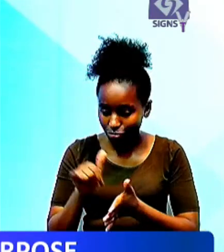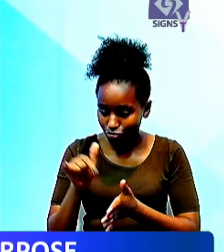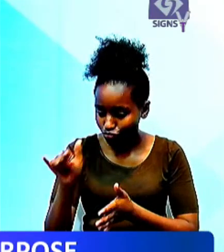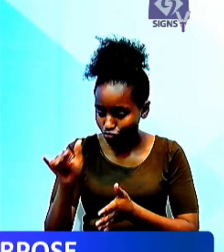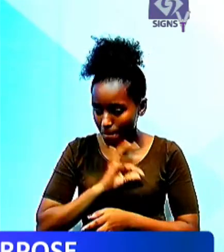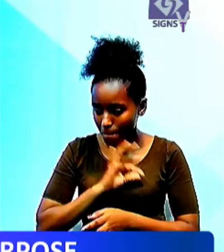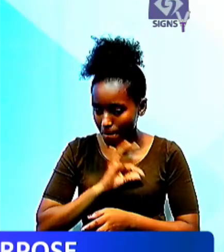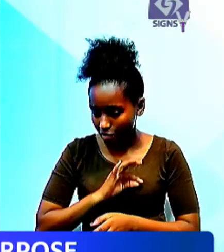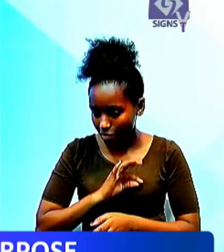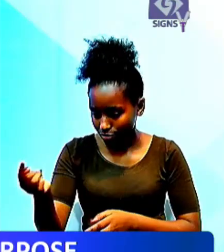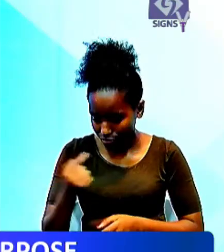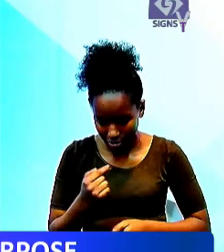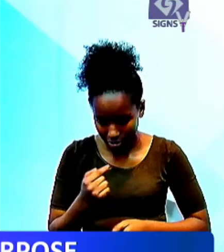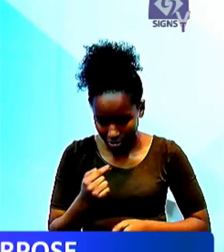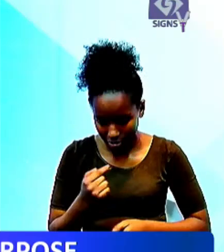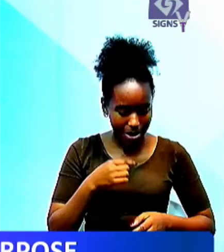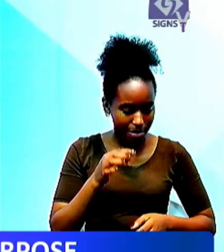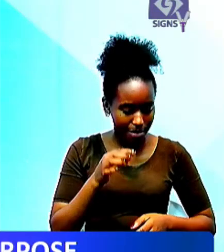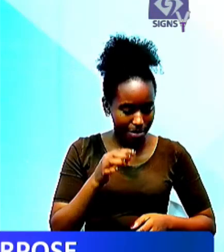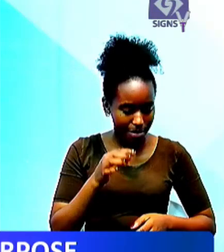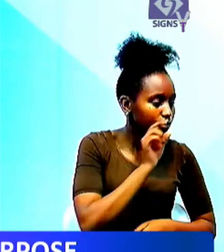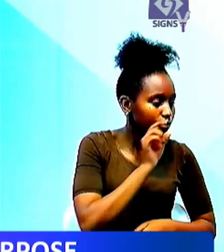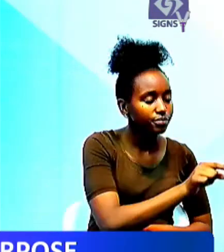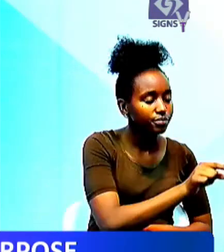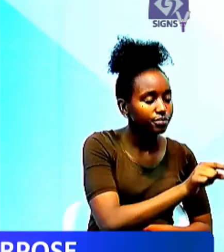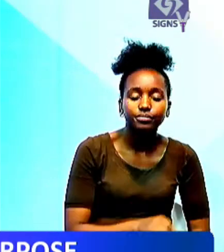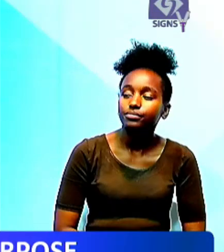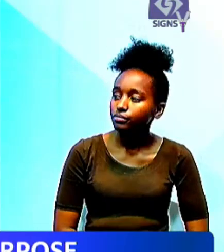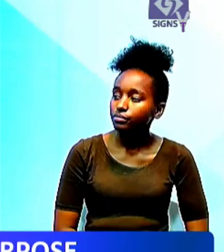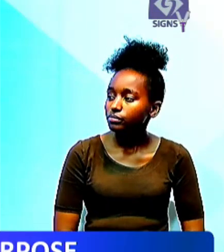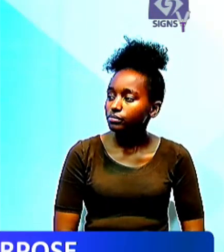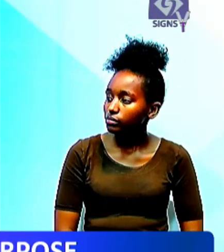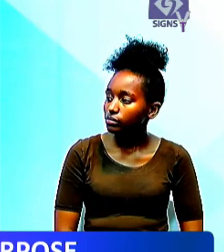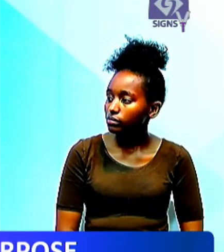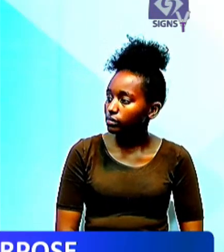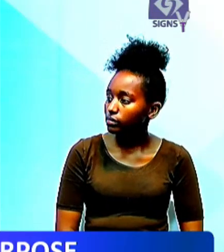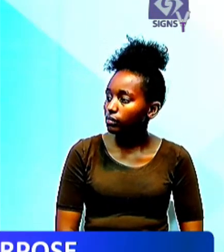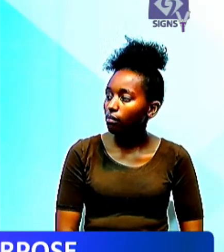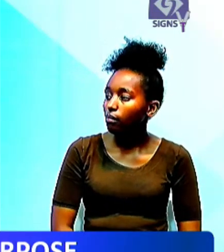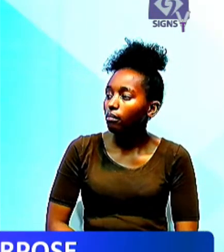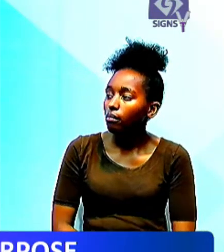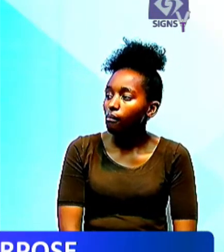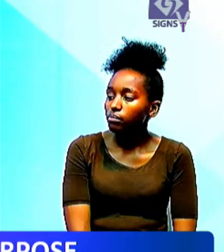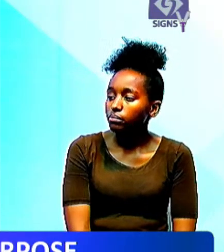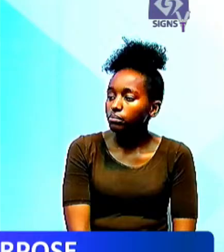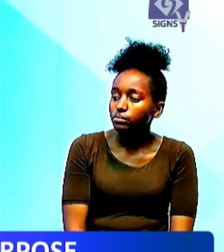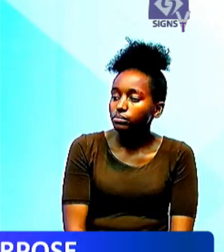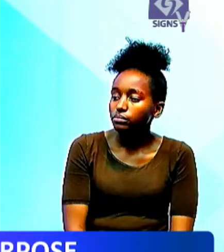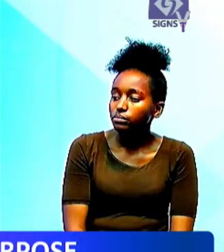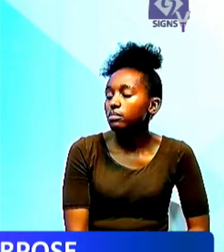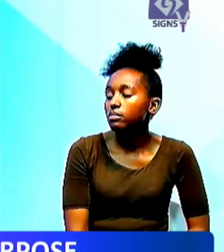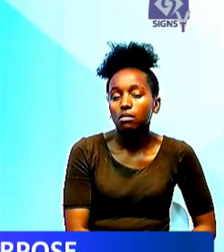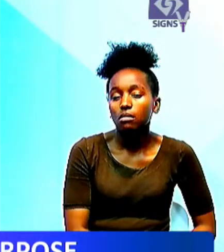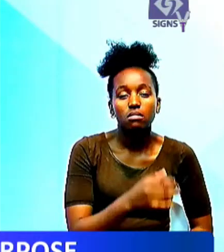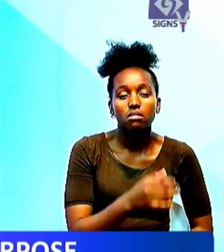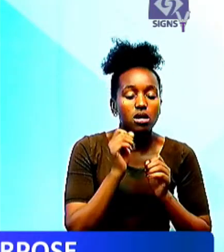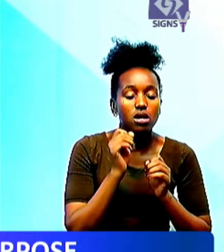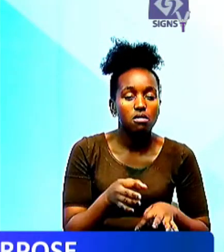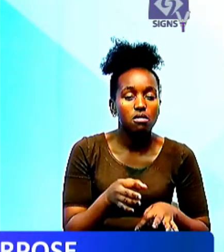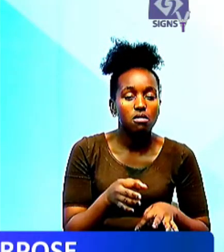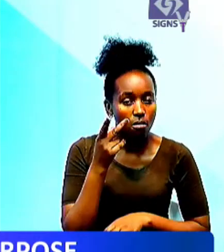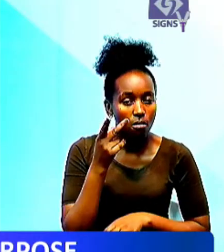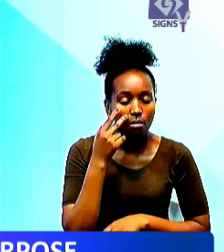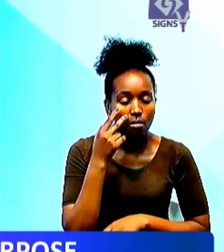Bonds Market Index. What does that indicate in Africa? The bonds are yielding. If I look on the stocks, I check on things